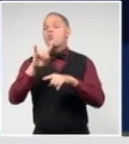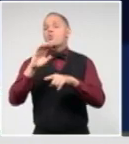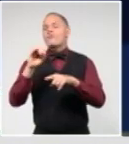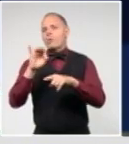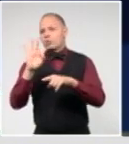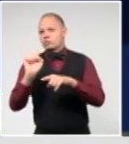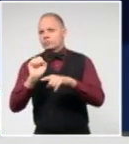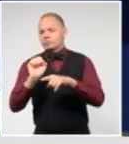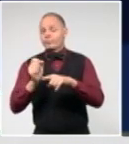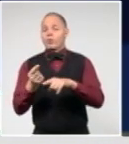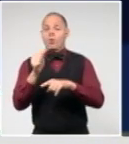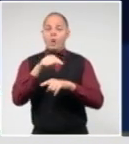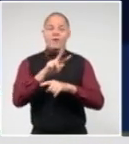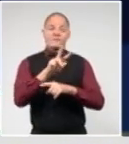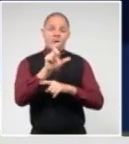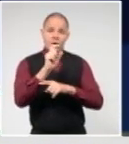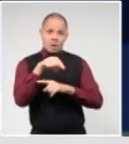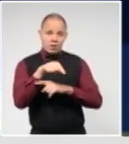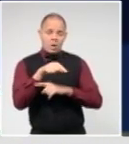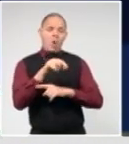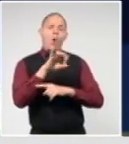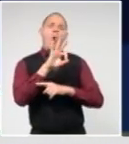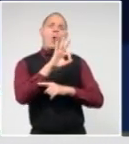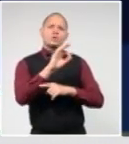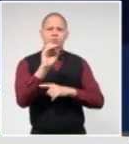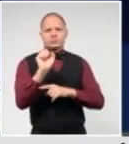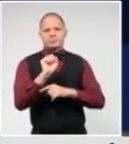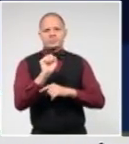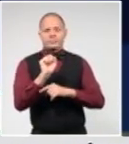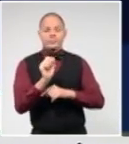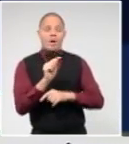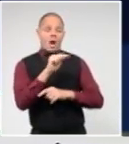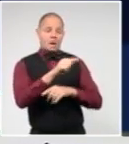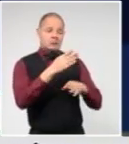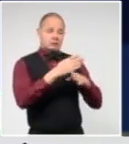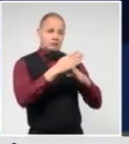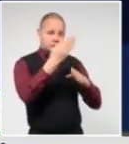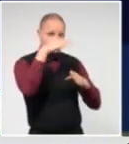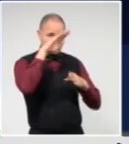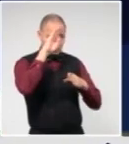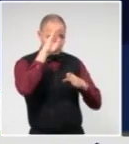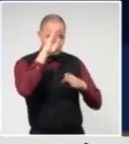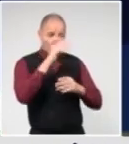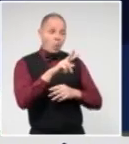908 in Havana's Hygiene, Epidemiology and Microbiology Center,